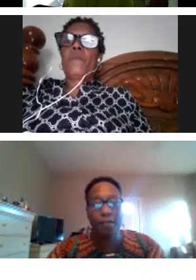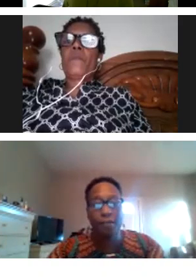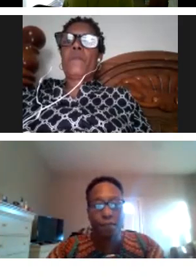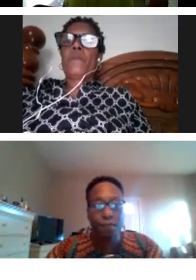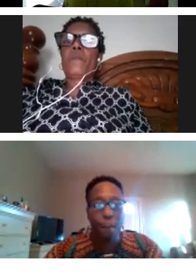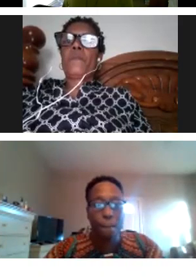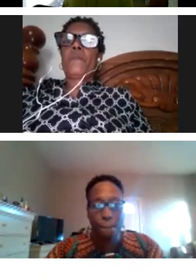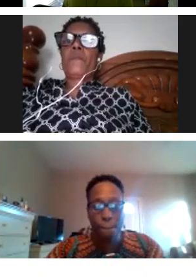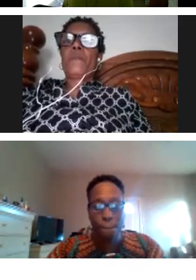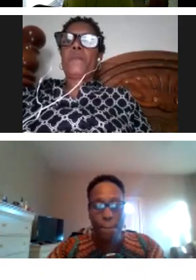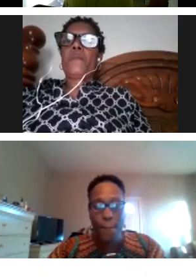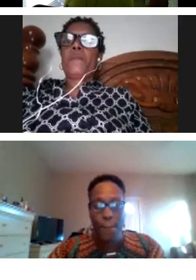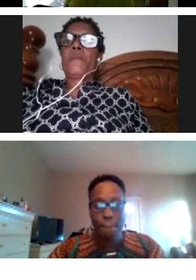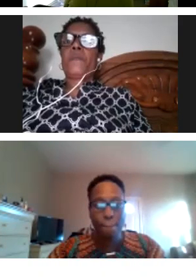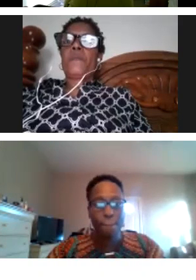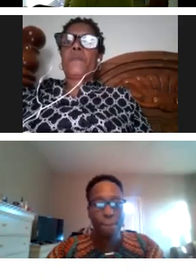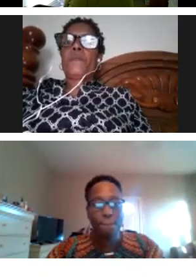slide.